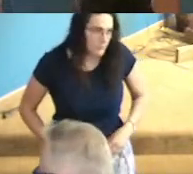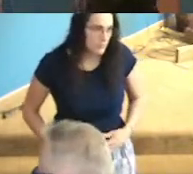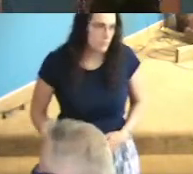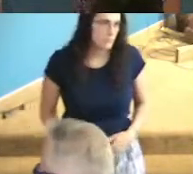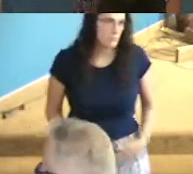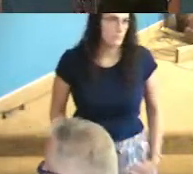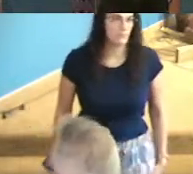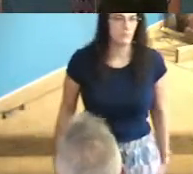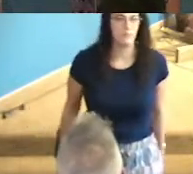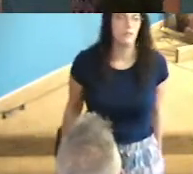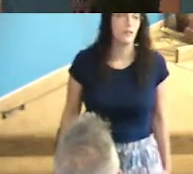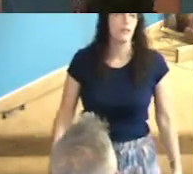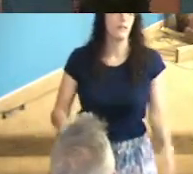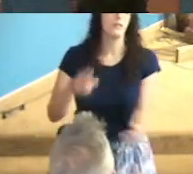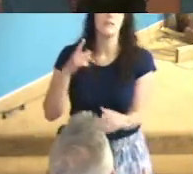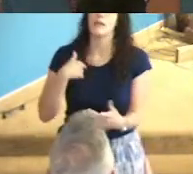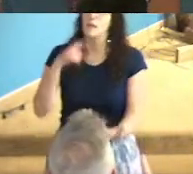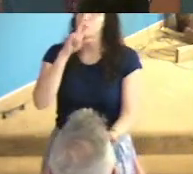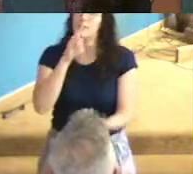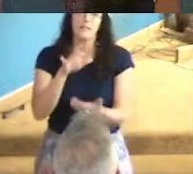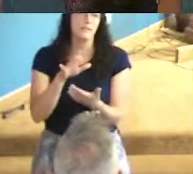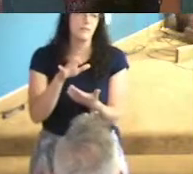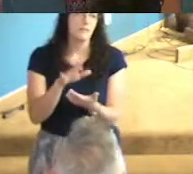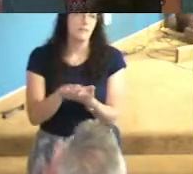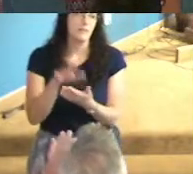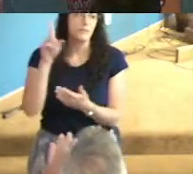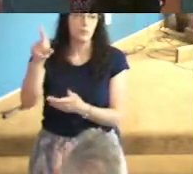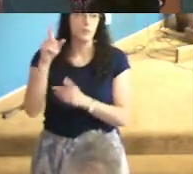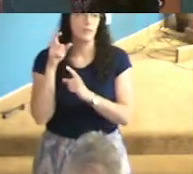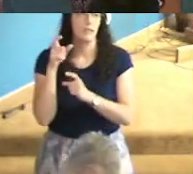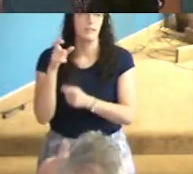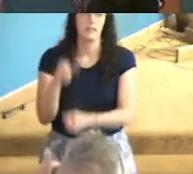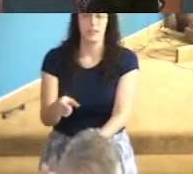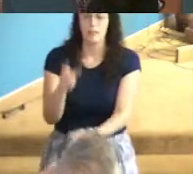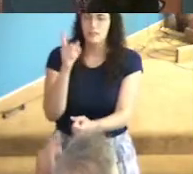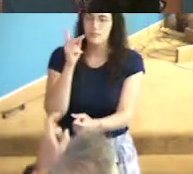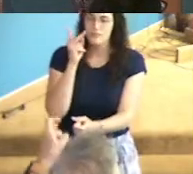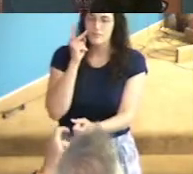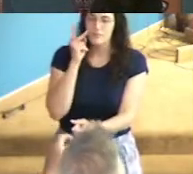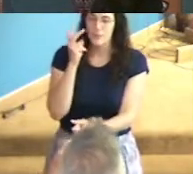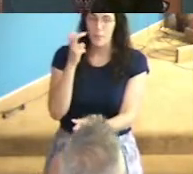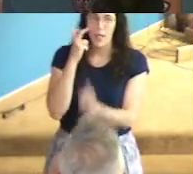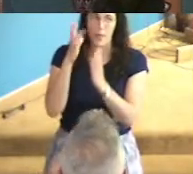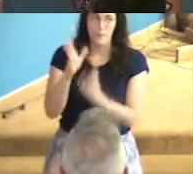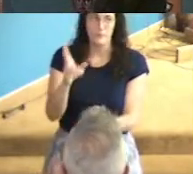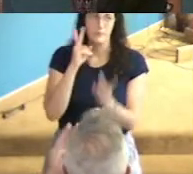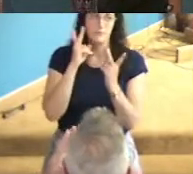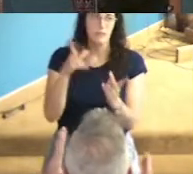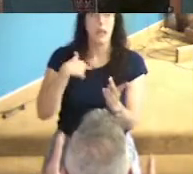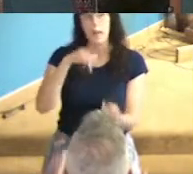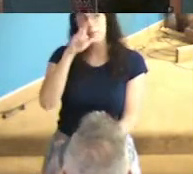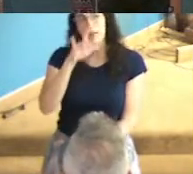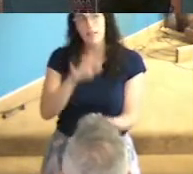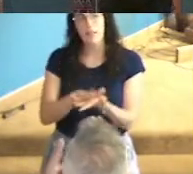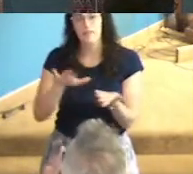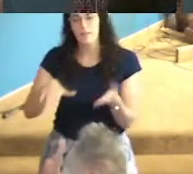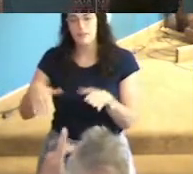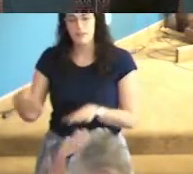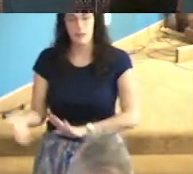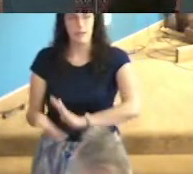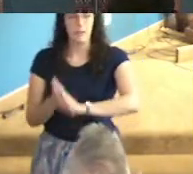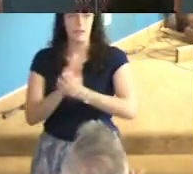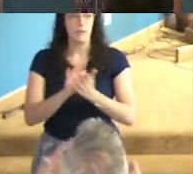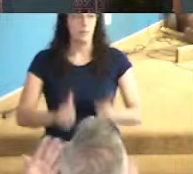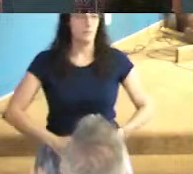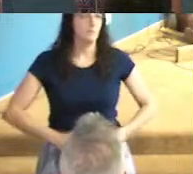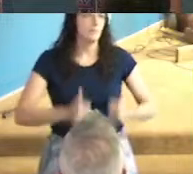I believe you give sight to the blind. I believe that the dead came to